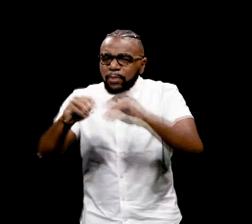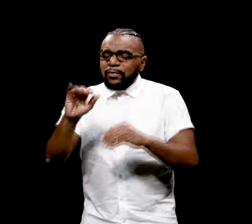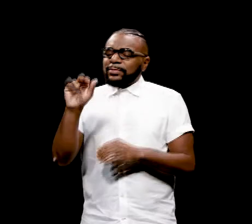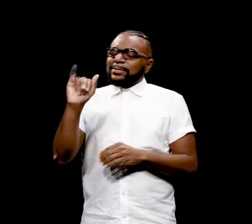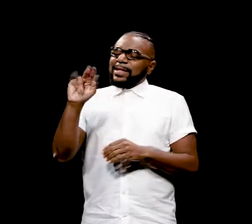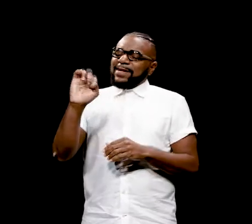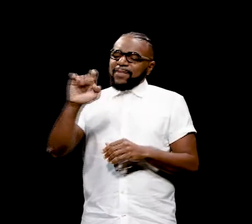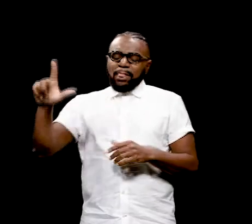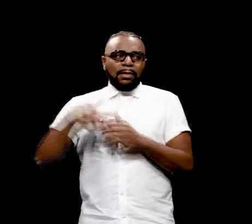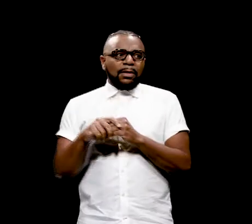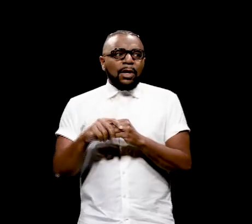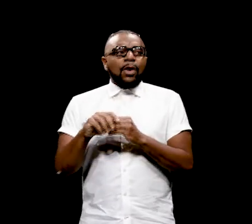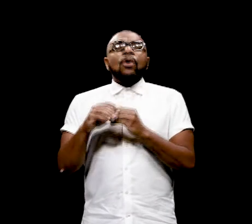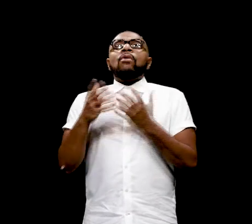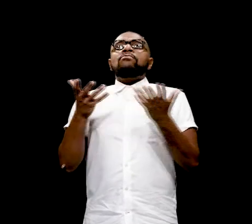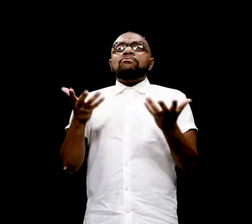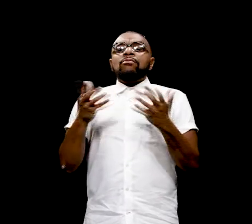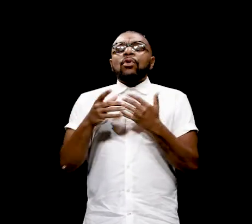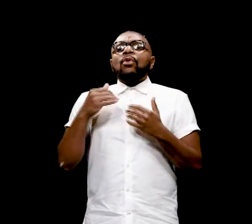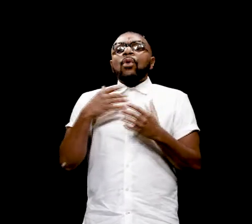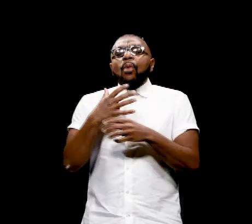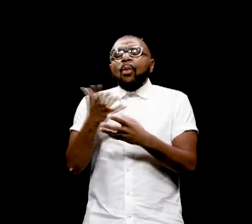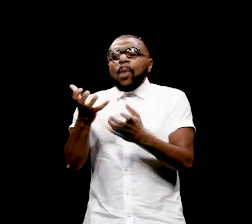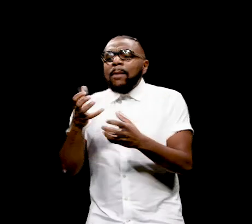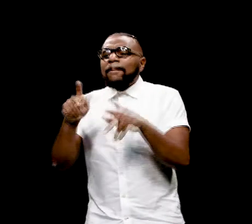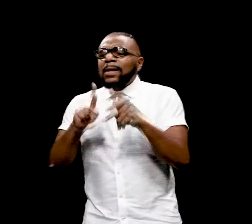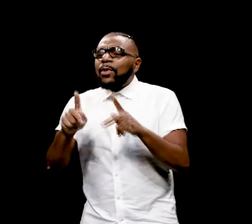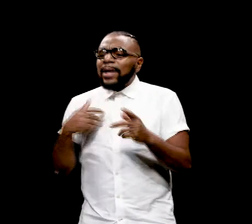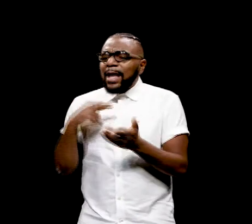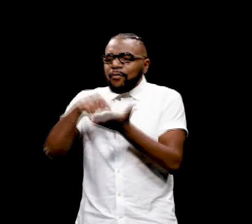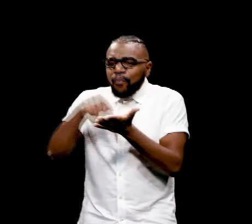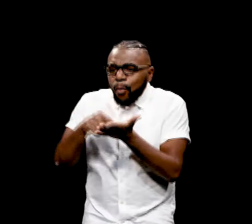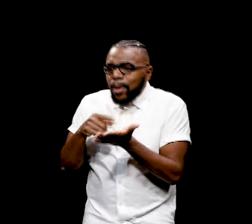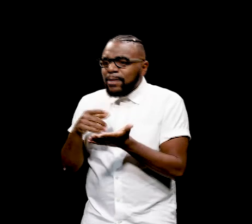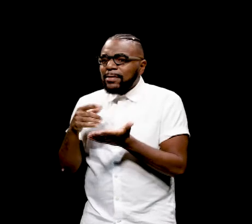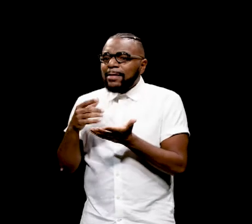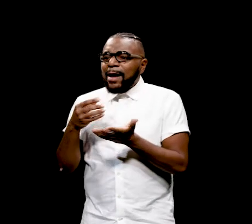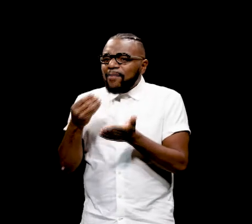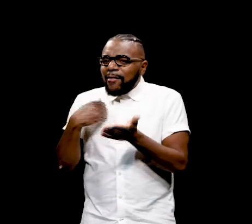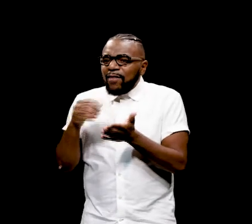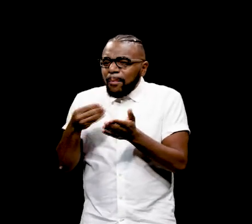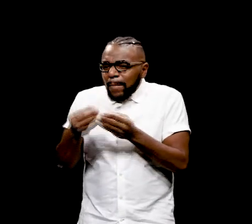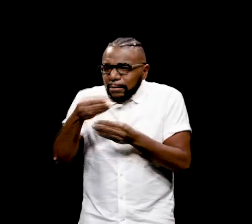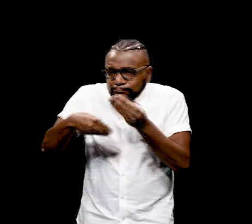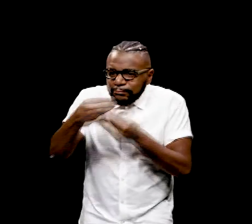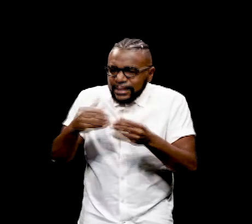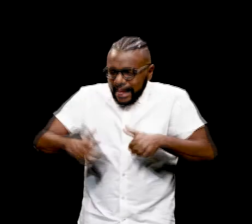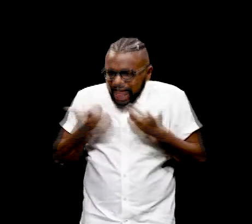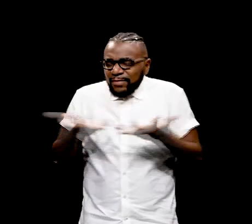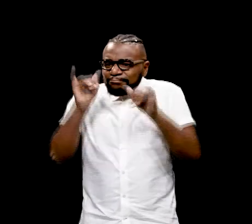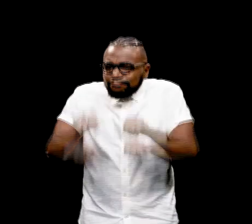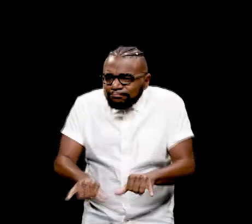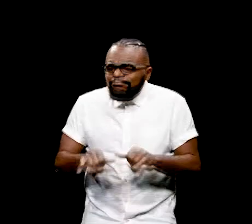community partners to make sure that people can afford to live in this city, that we don't have a Disneylandification of Portland, that